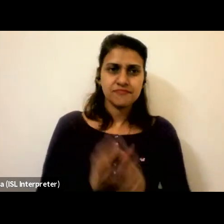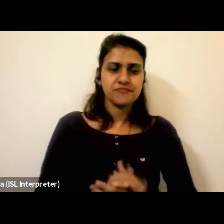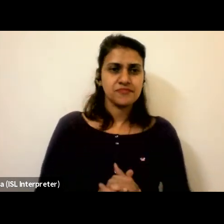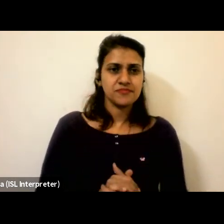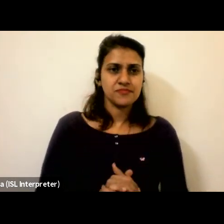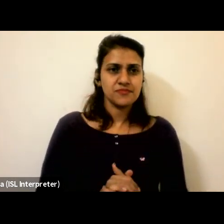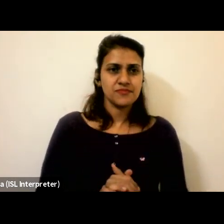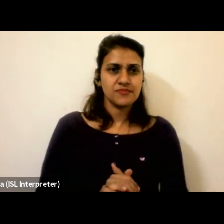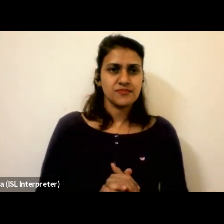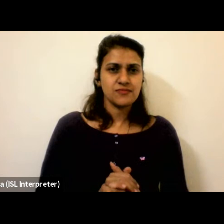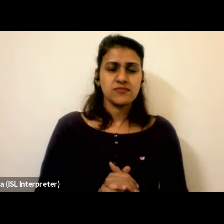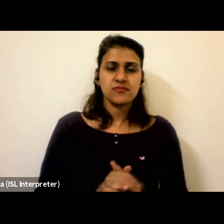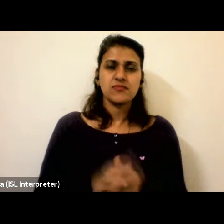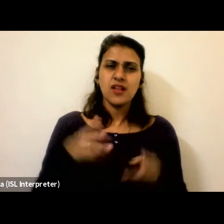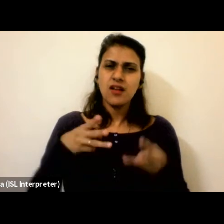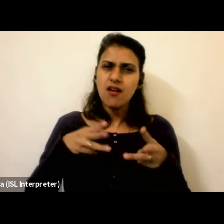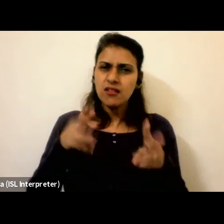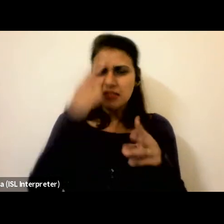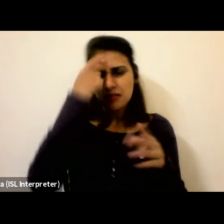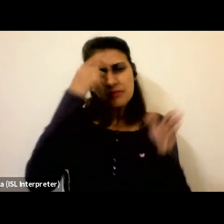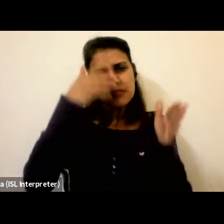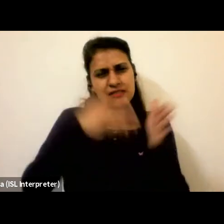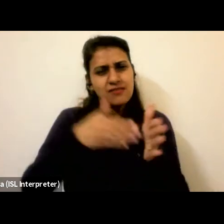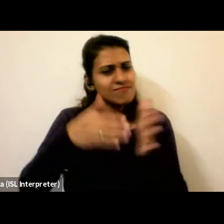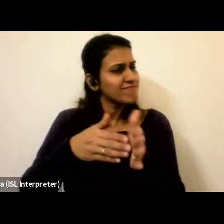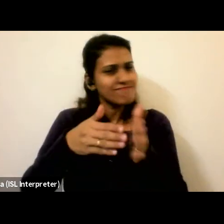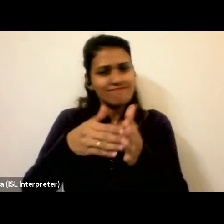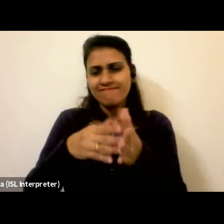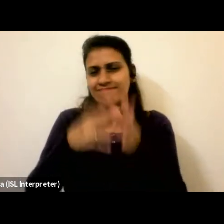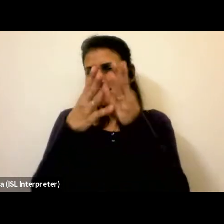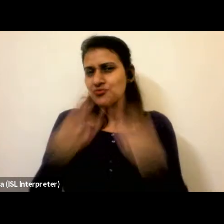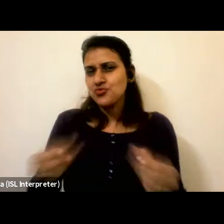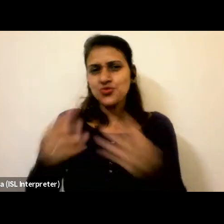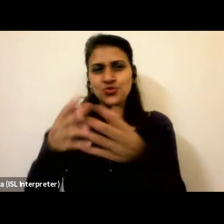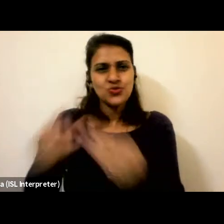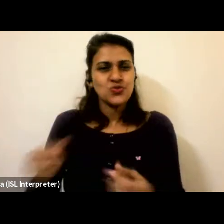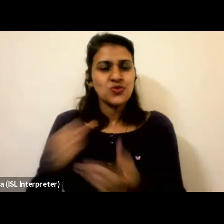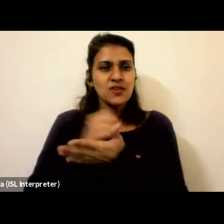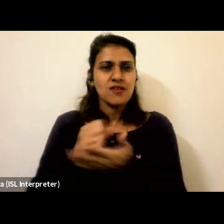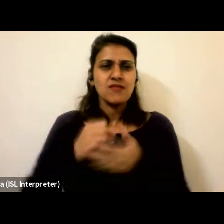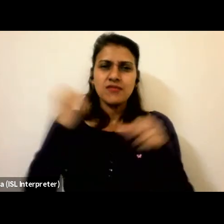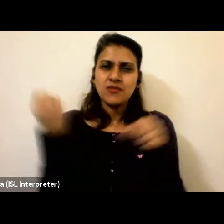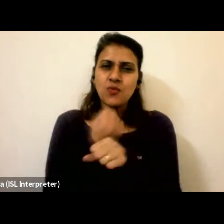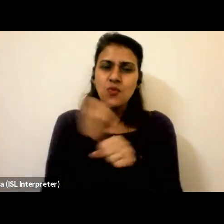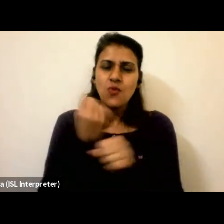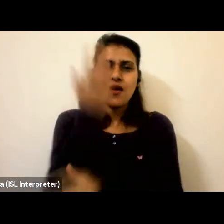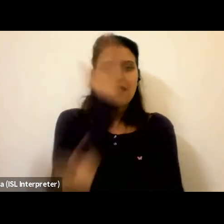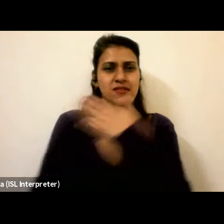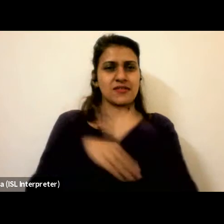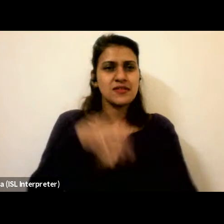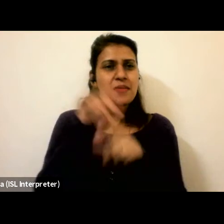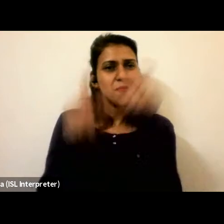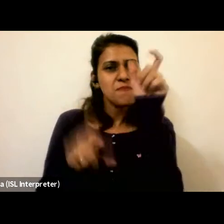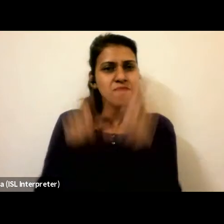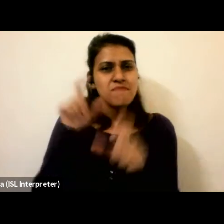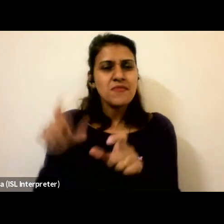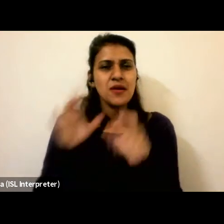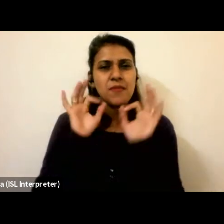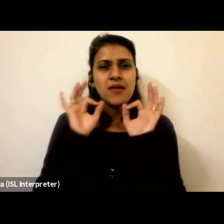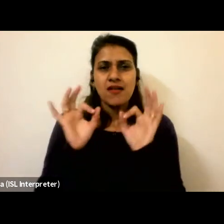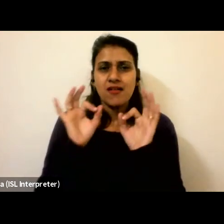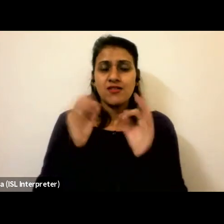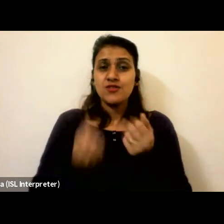path-breaking achievements by persons with different disabilities, provided they get the right